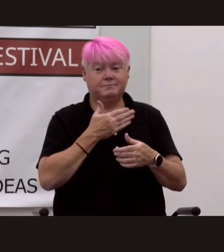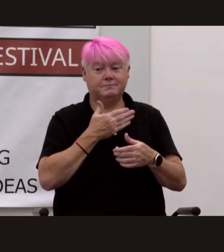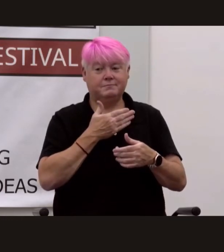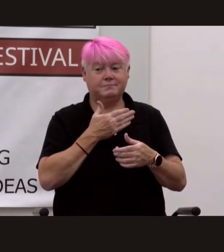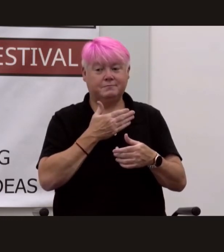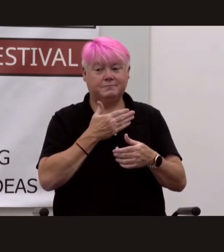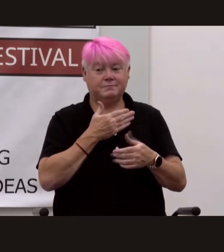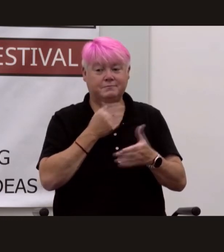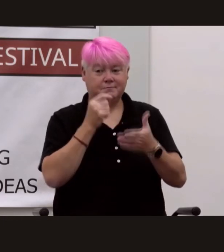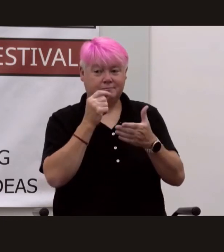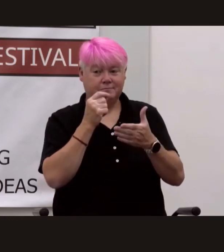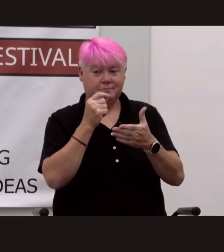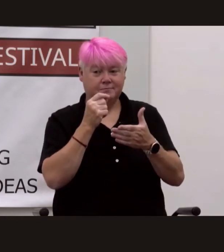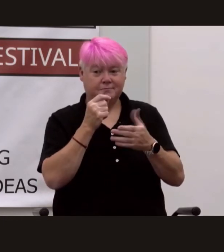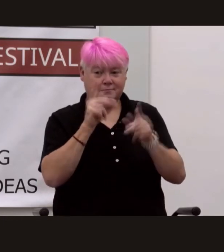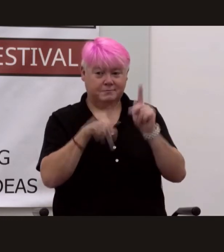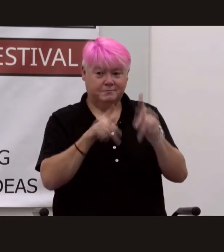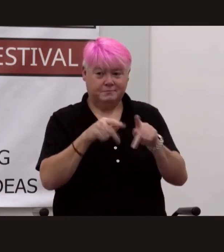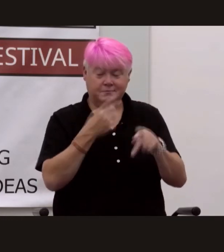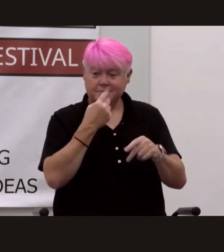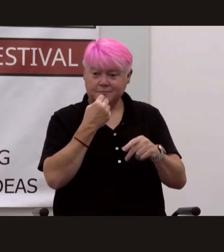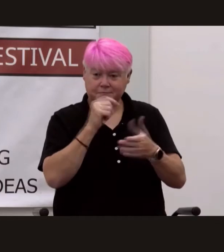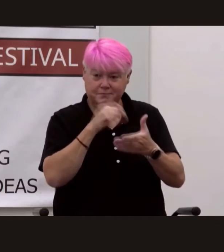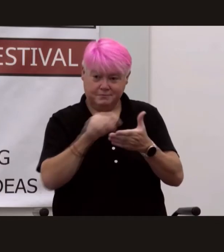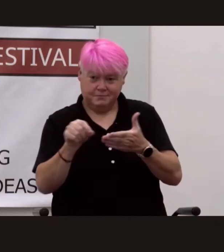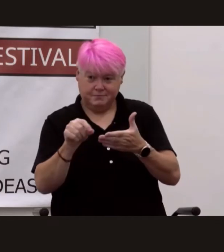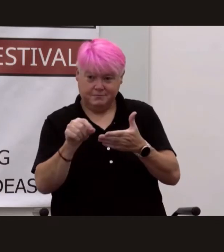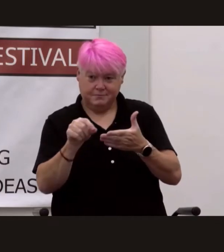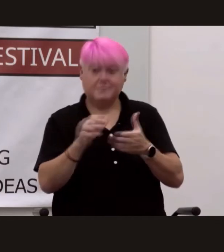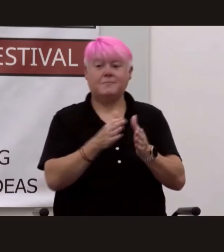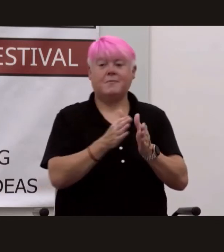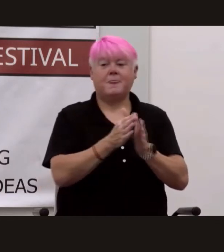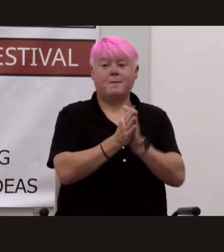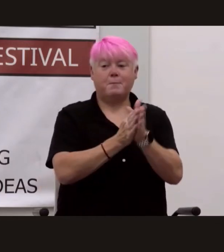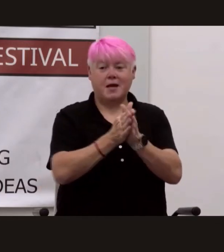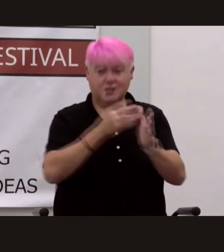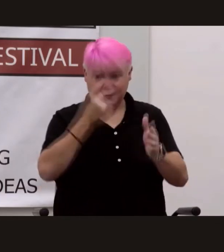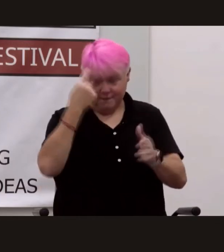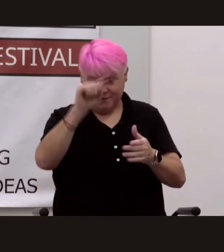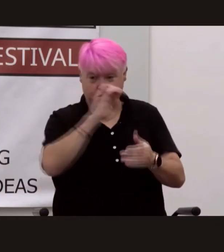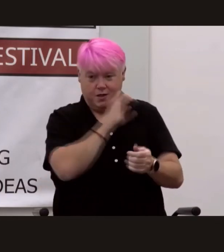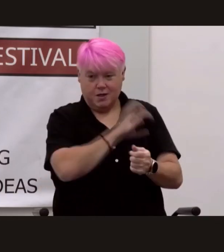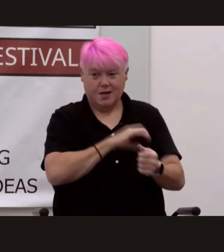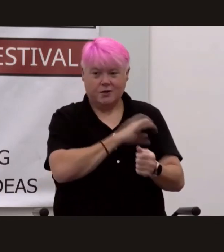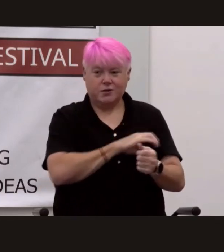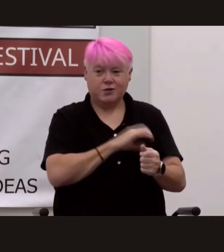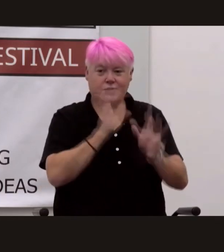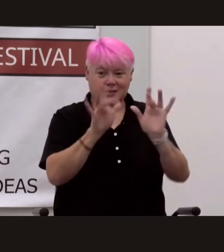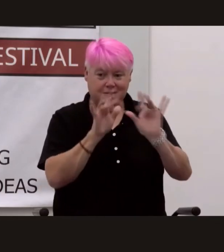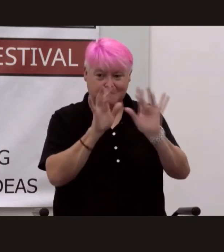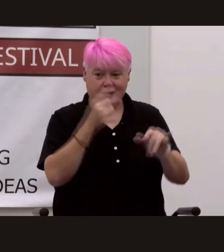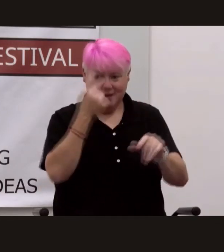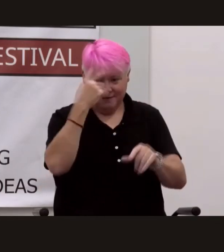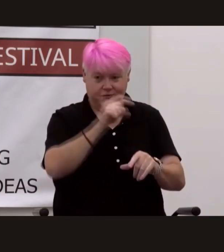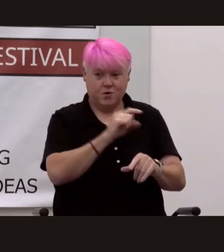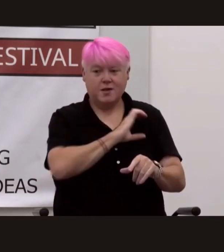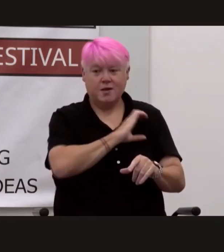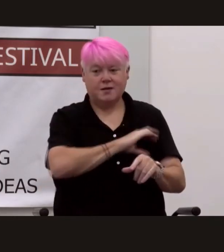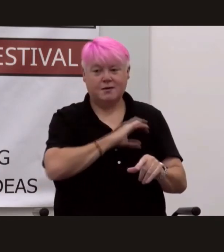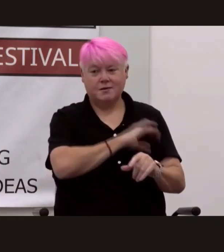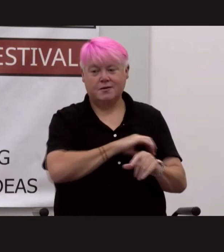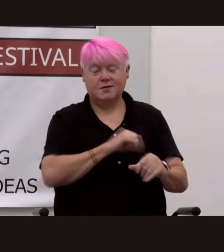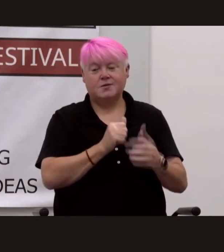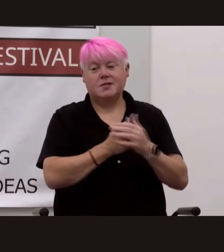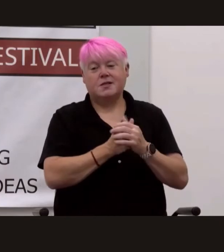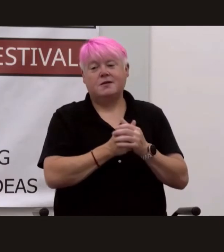writing, have compassion for the characters, even the villains. I think it's important for you to have, for a writer to have compassion, even for